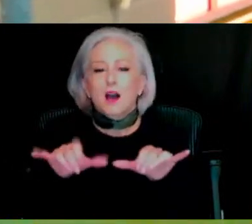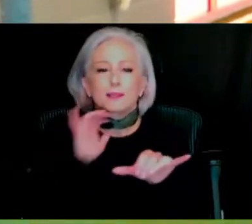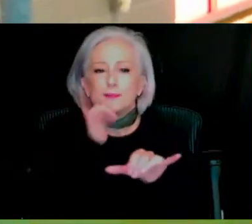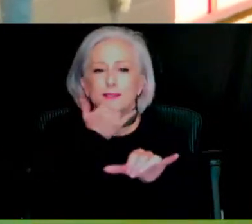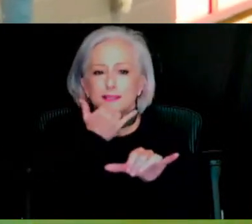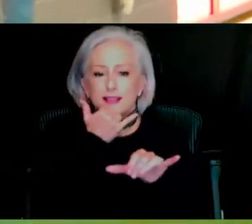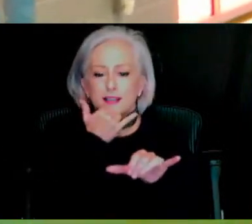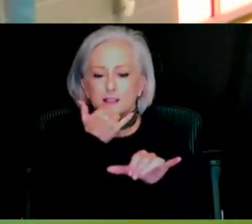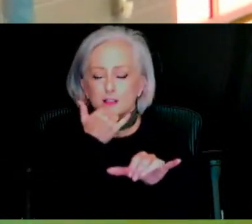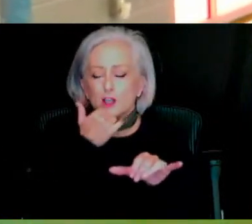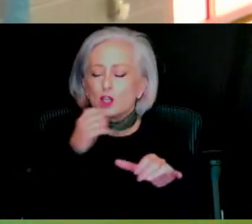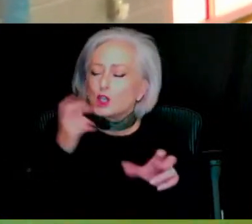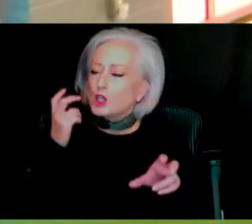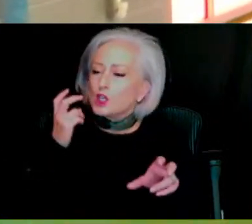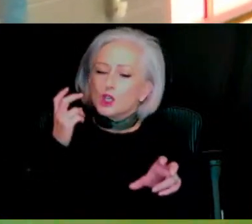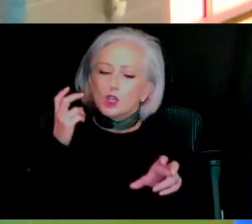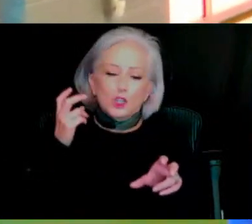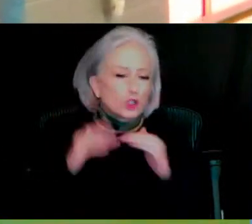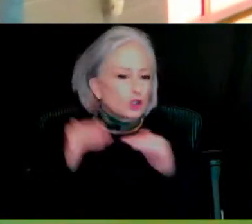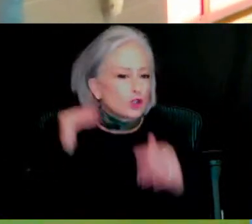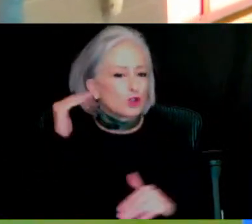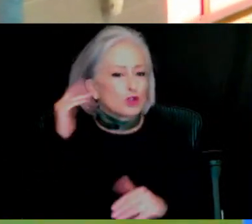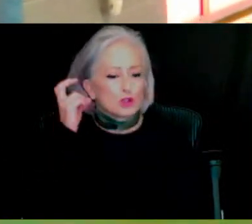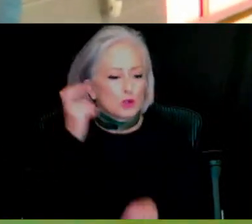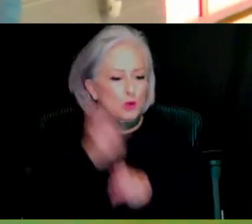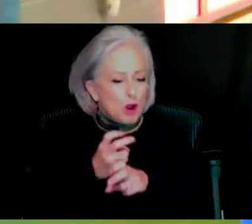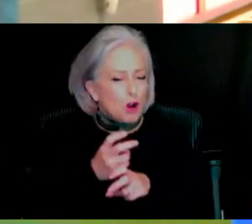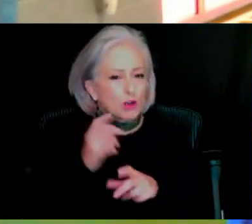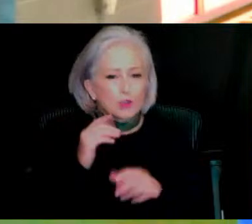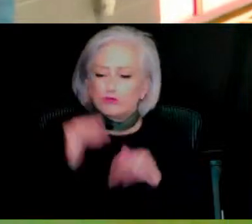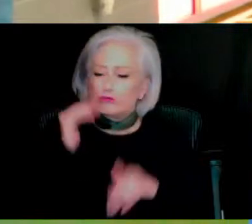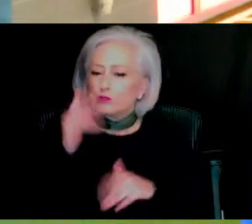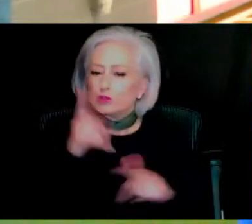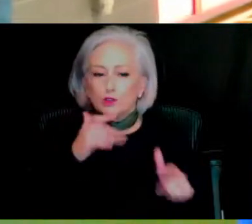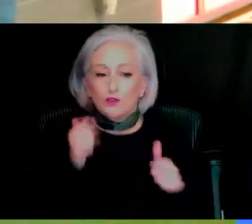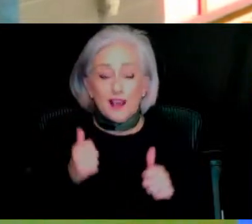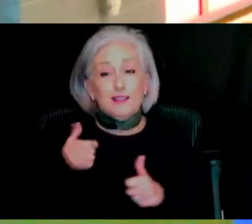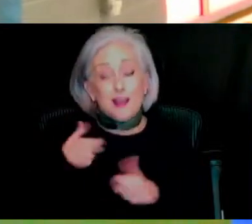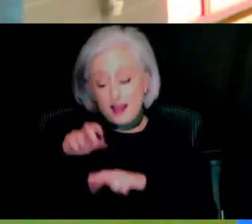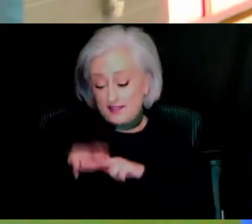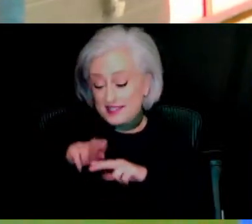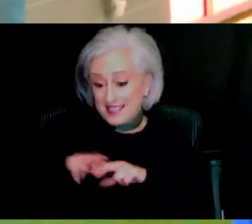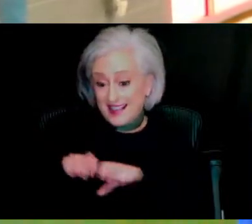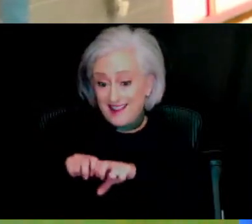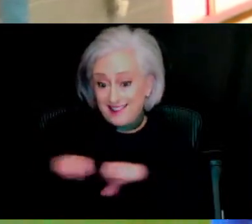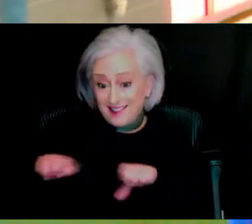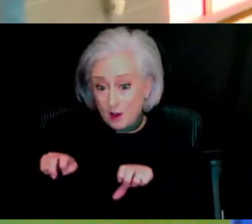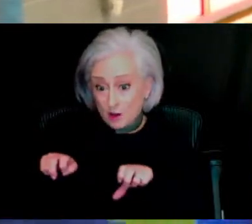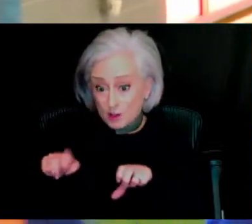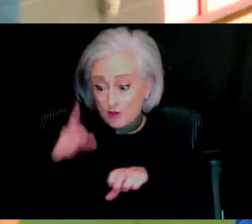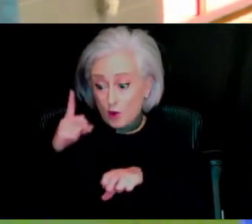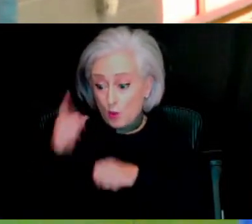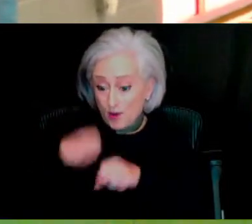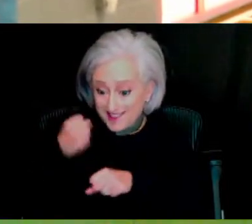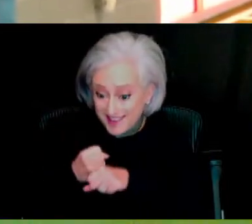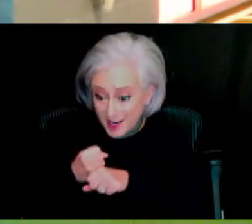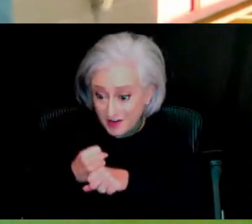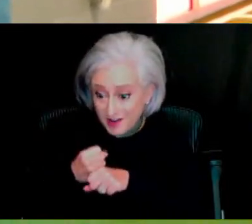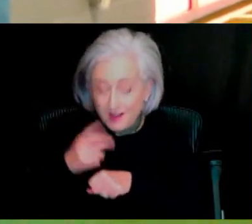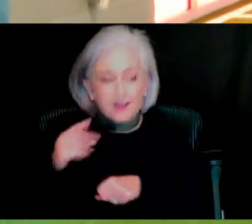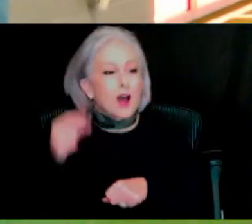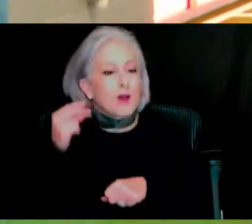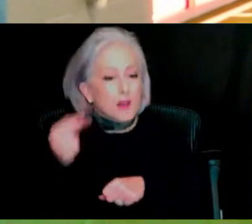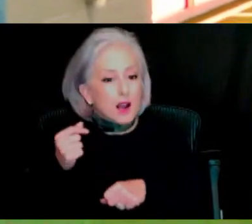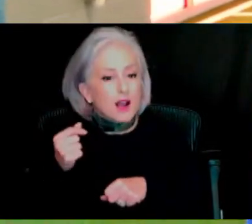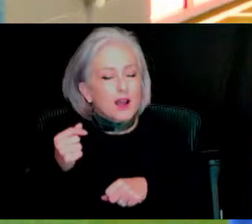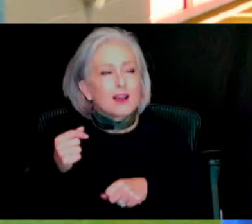so instead of being like, I've been sitting on my couch for a year and maybe I should progressively get back to running, they're like, today's a good day, I'm going to go run 5 miles. And then, you